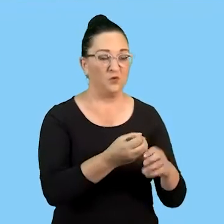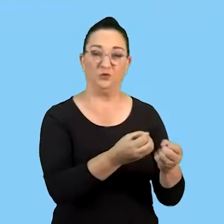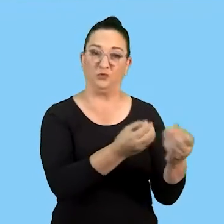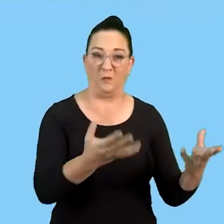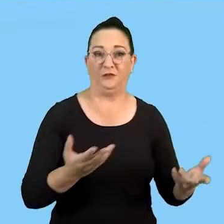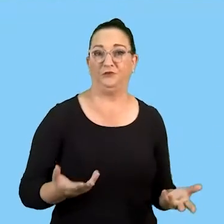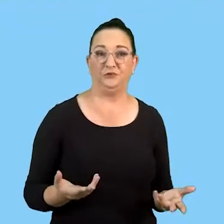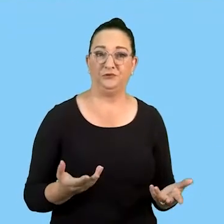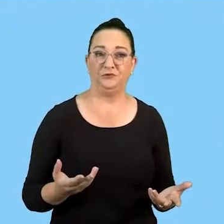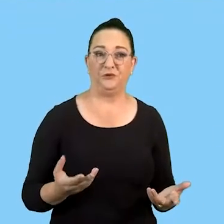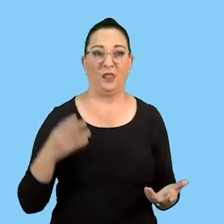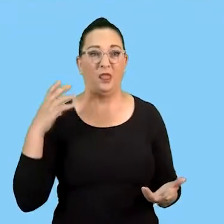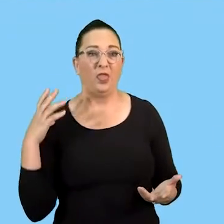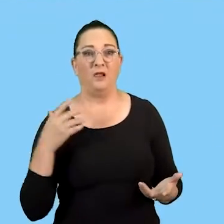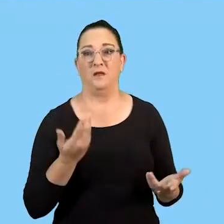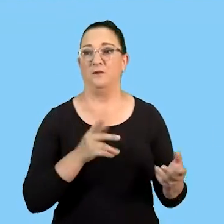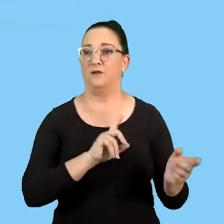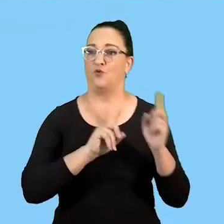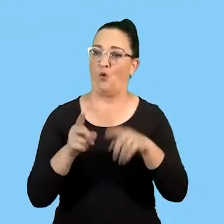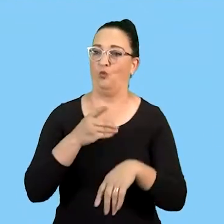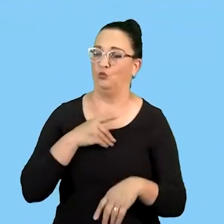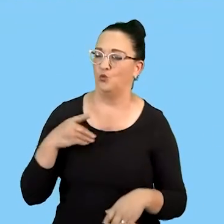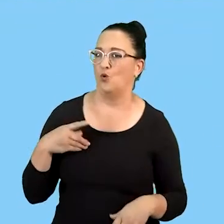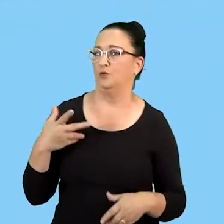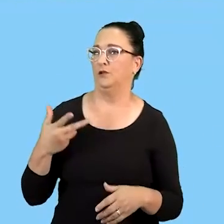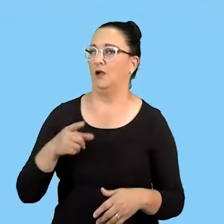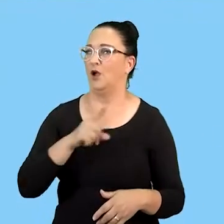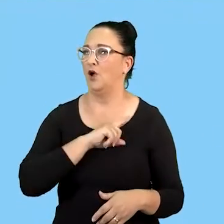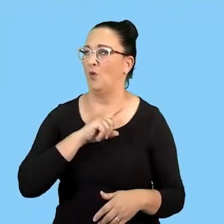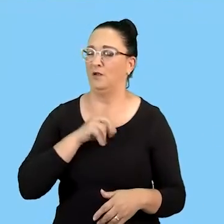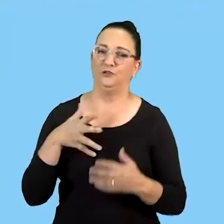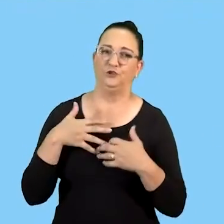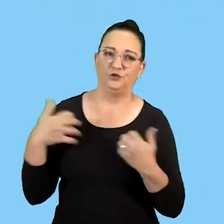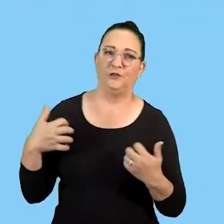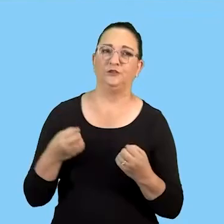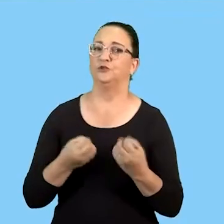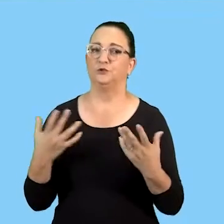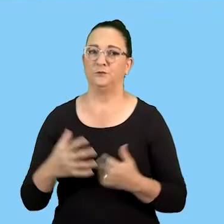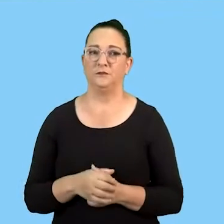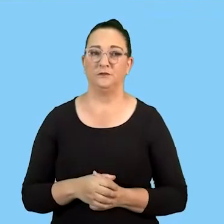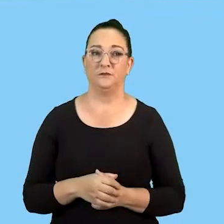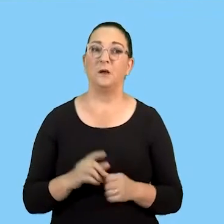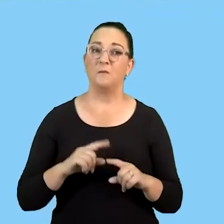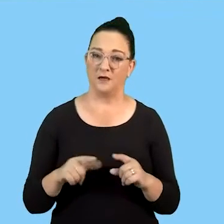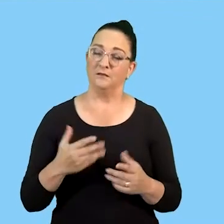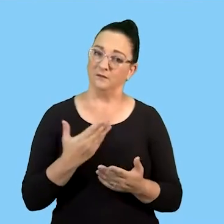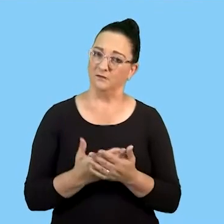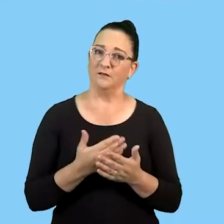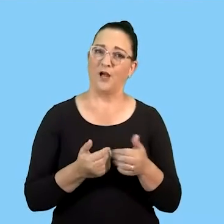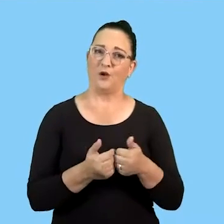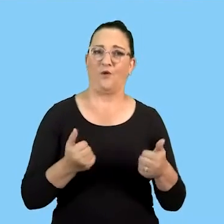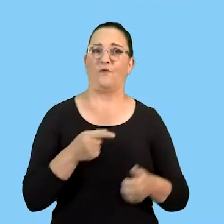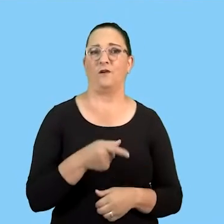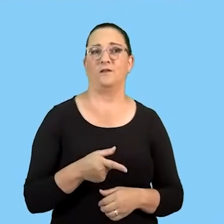too much. And you find that now they have to go to the doctor and all those things due to what? Due to stress. And this is something that could have been